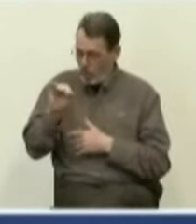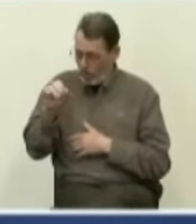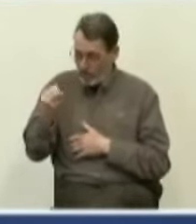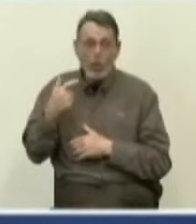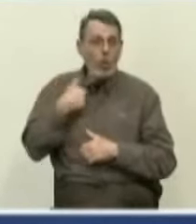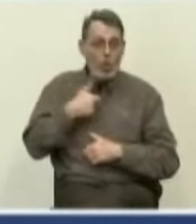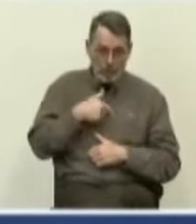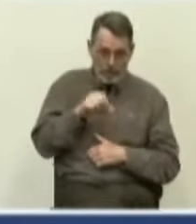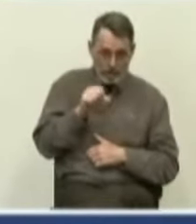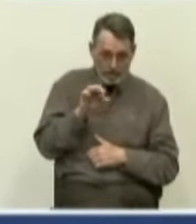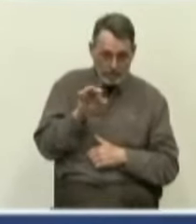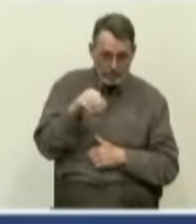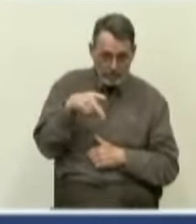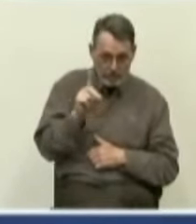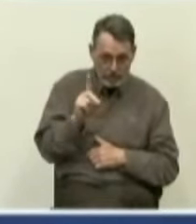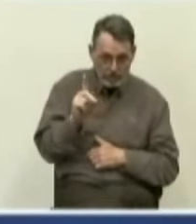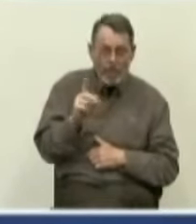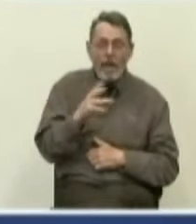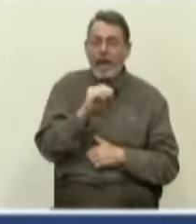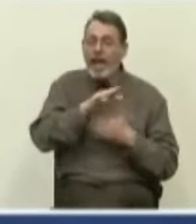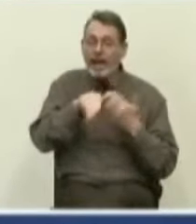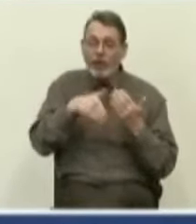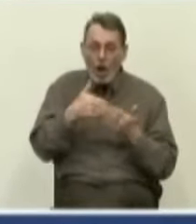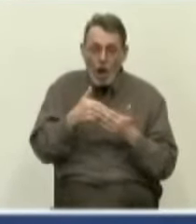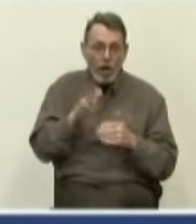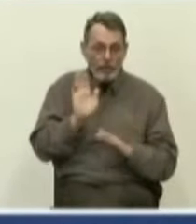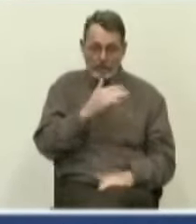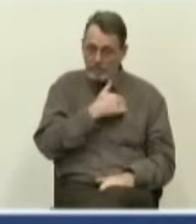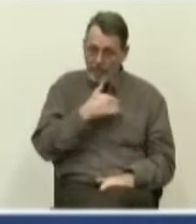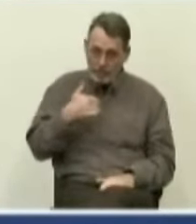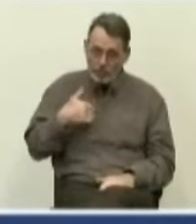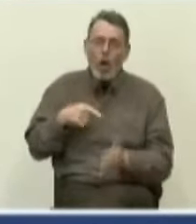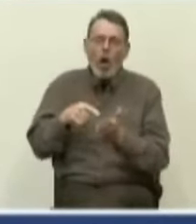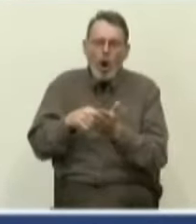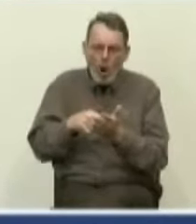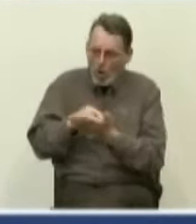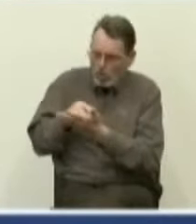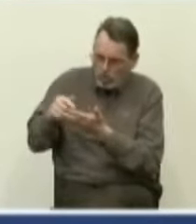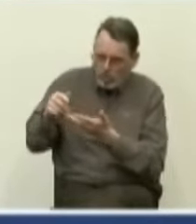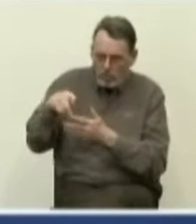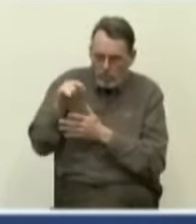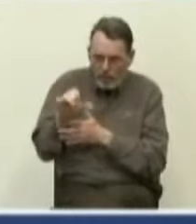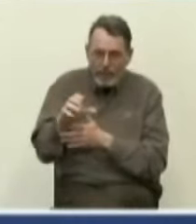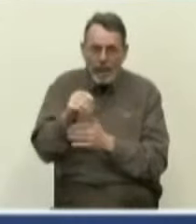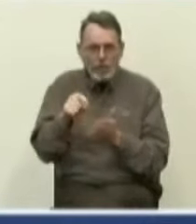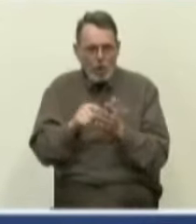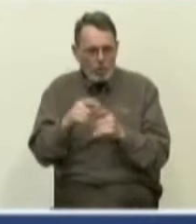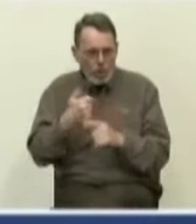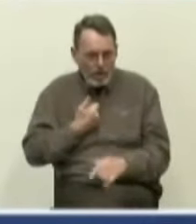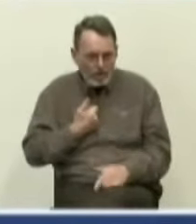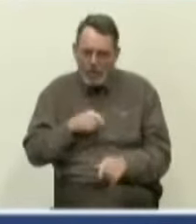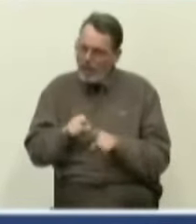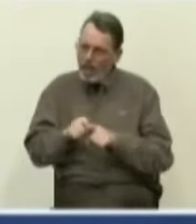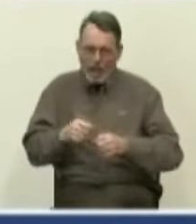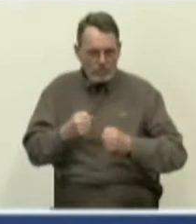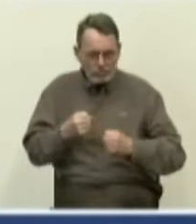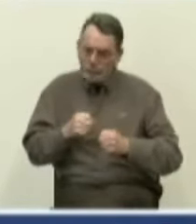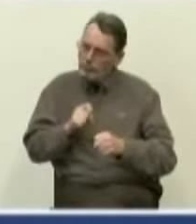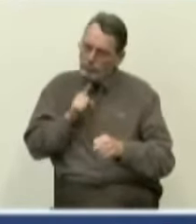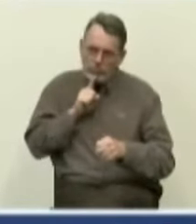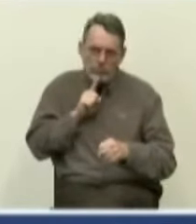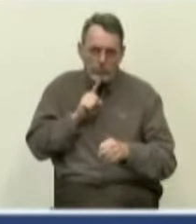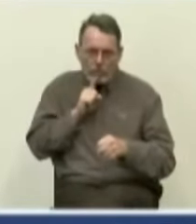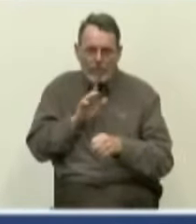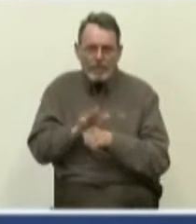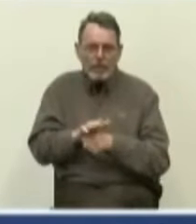the San Francisco Police Department and all of its members, owe it to the public and ourselves as committed professionals to our profession